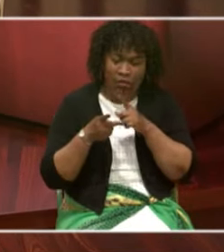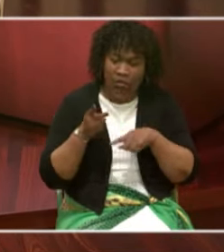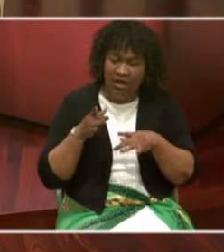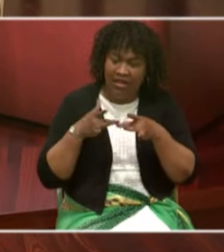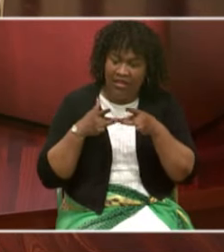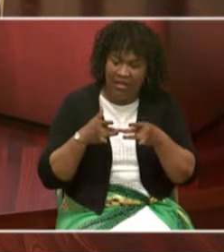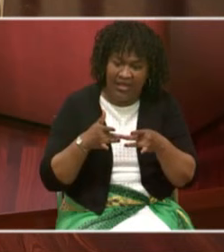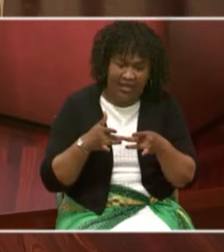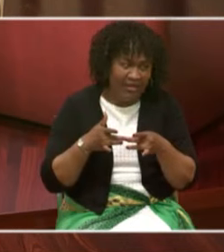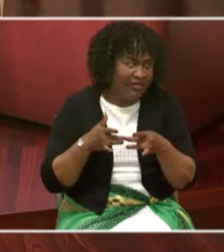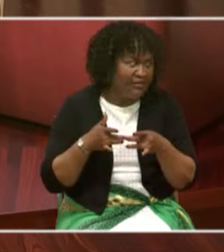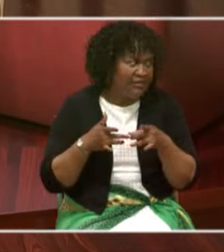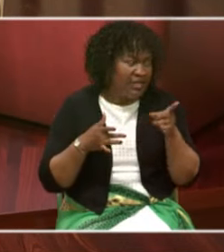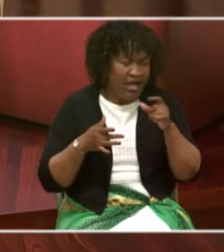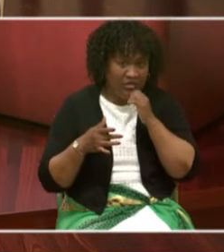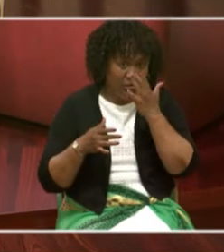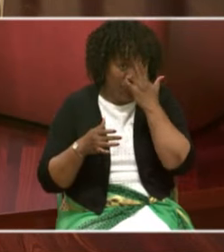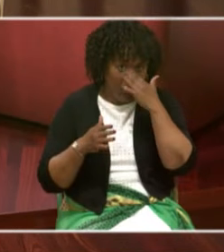environment?